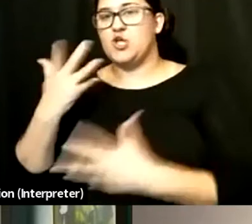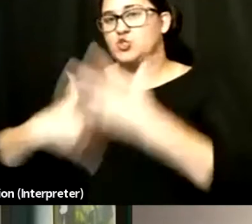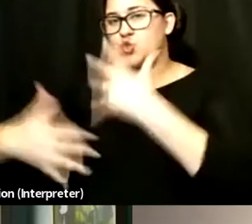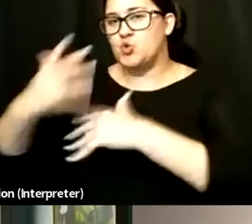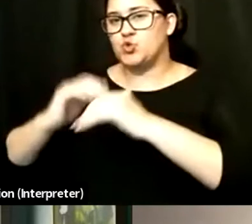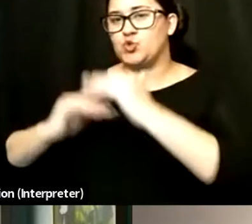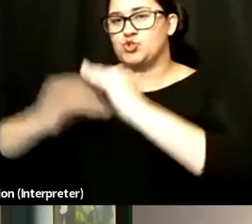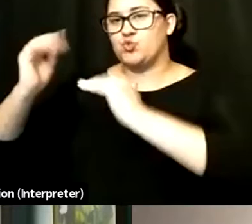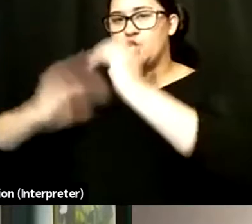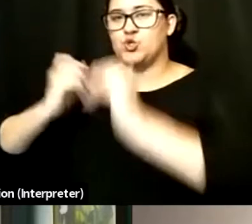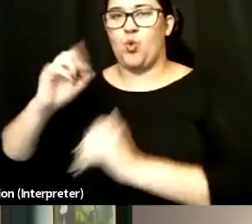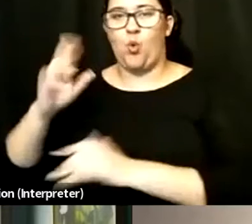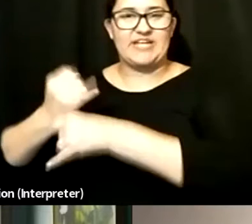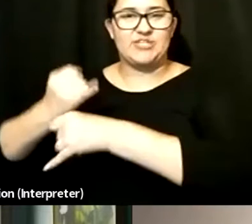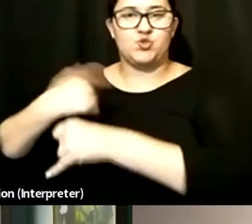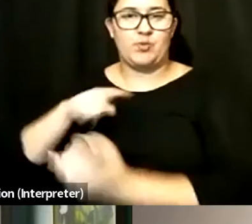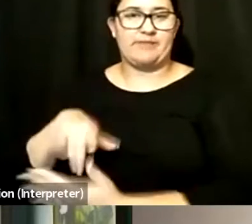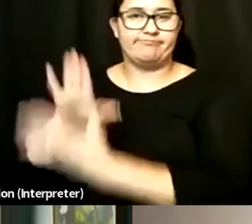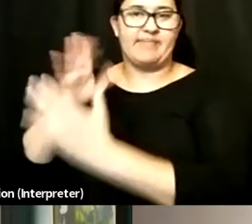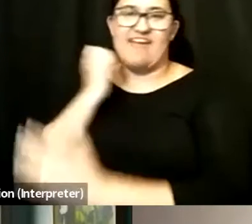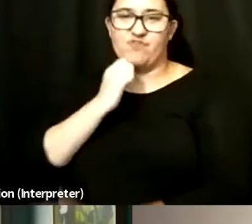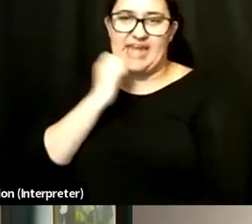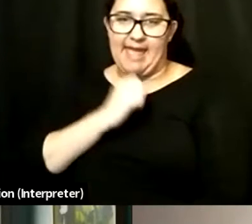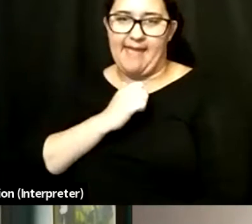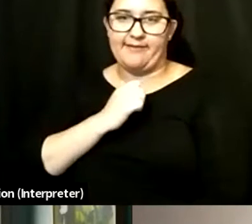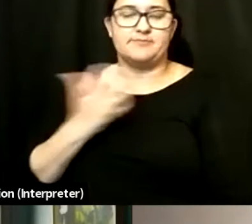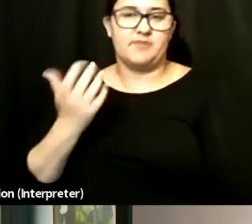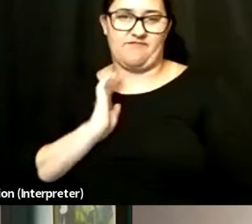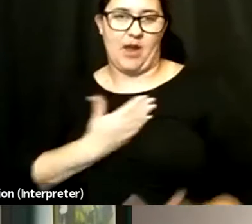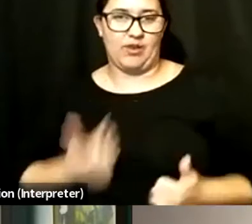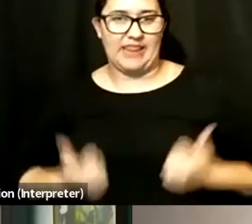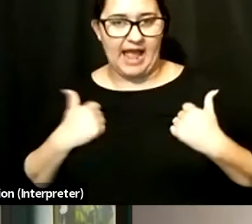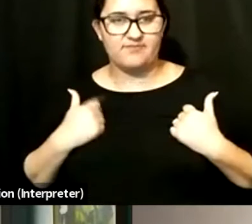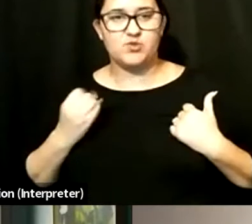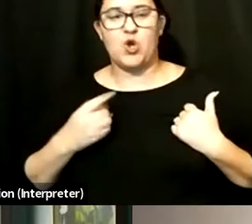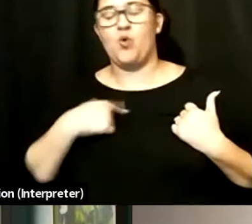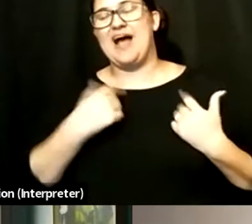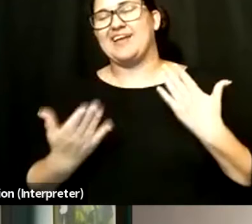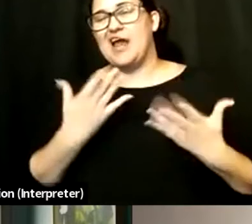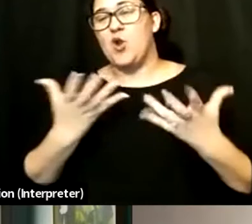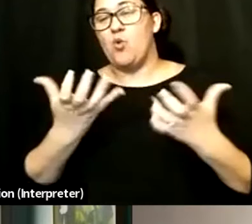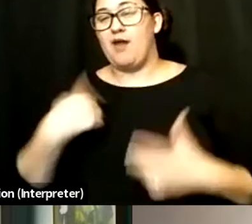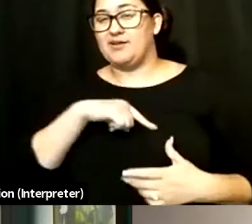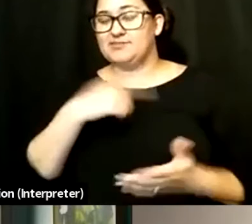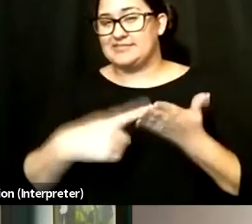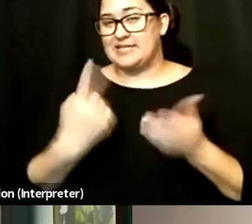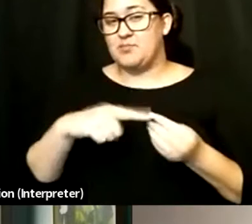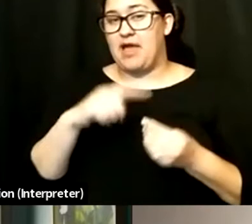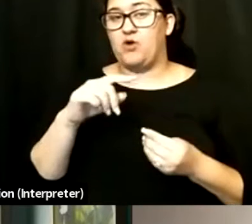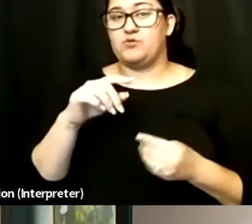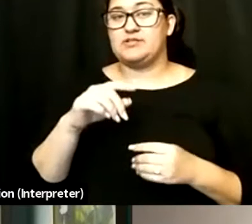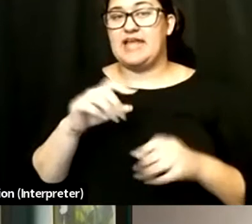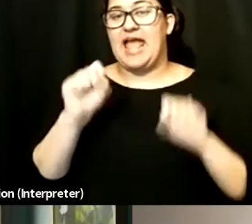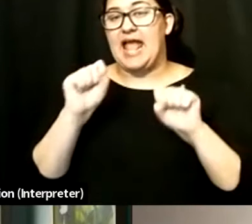and institutions that we come in contact with every day of our lives. So I kind of want us to talk a little bit about both